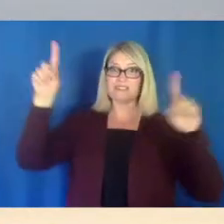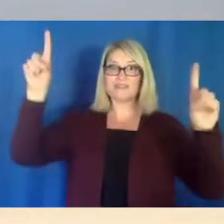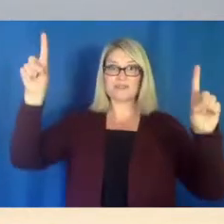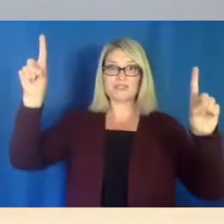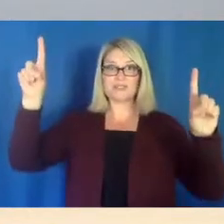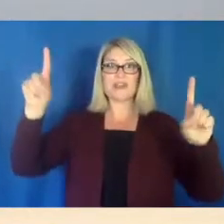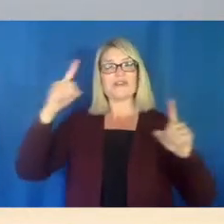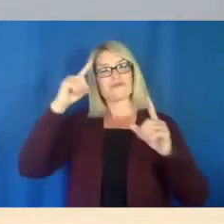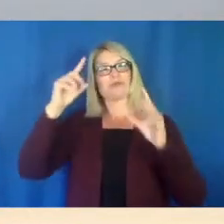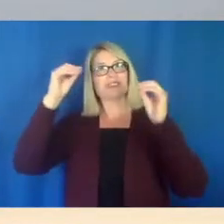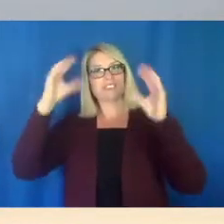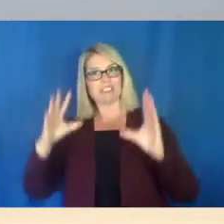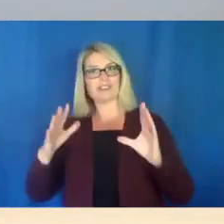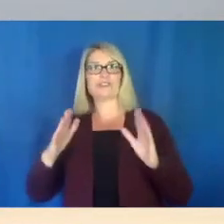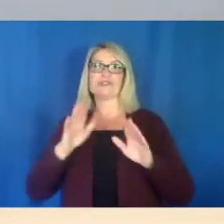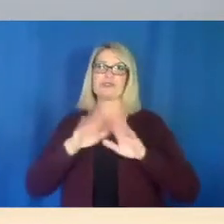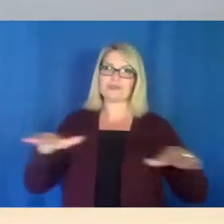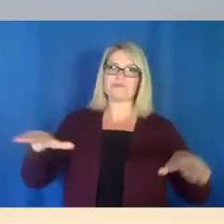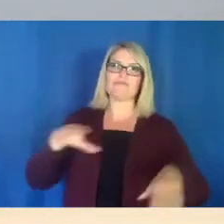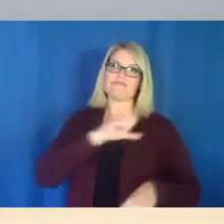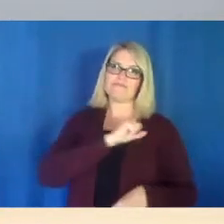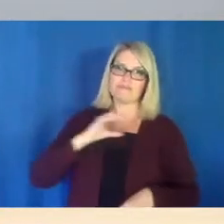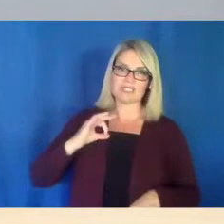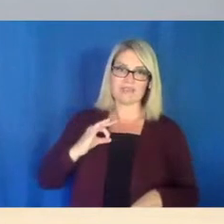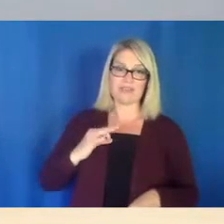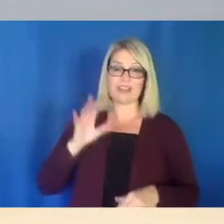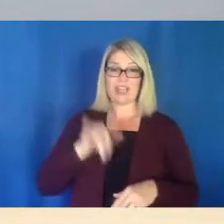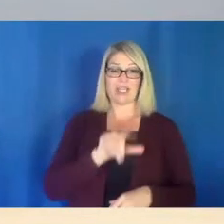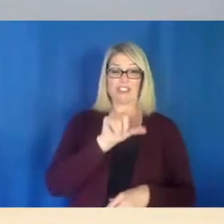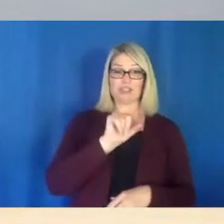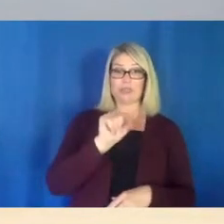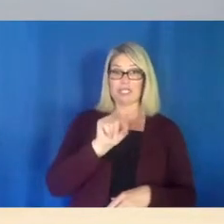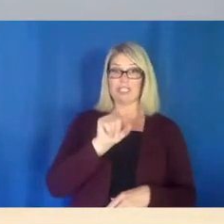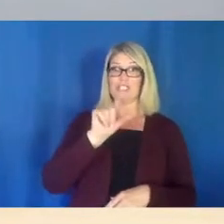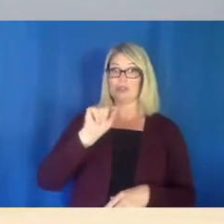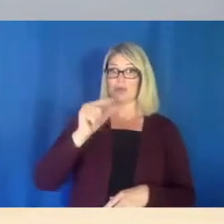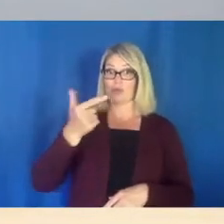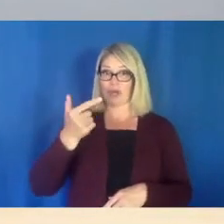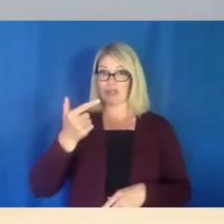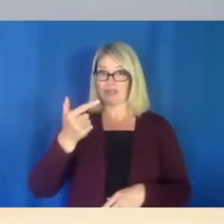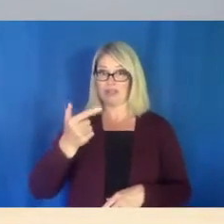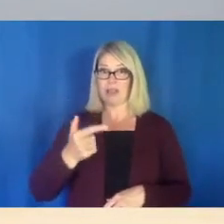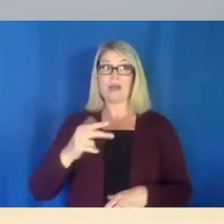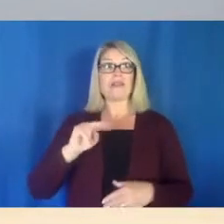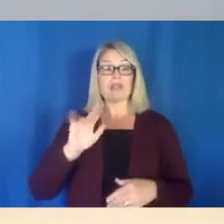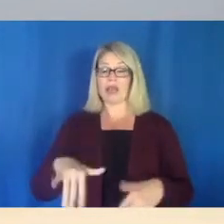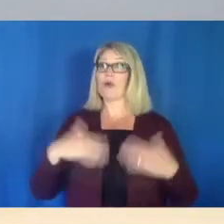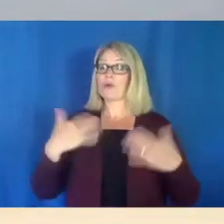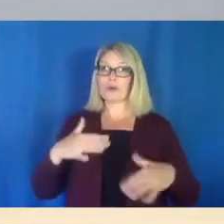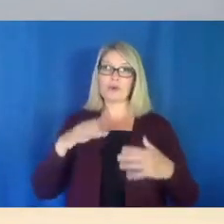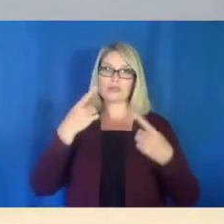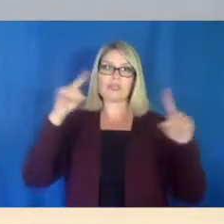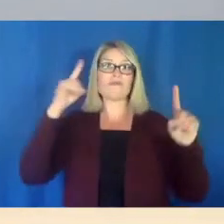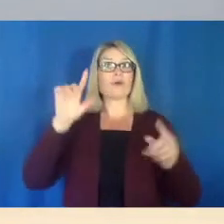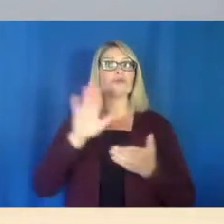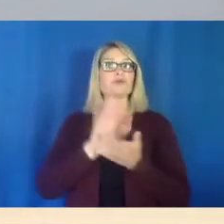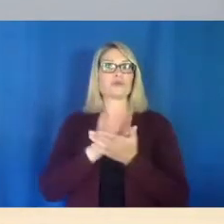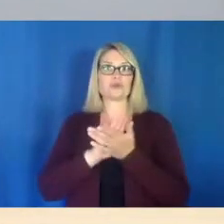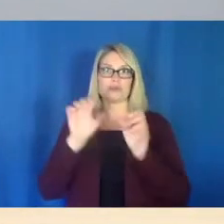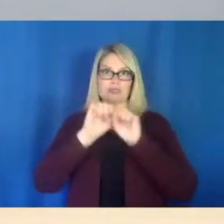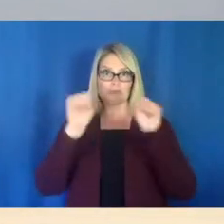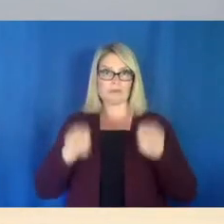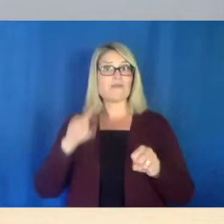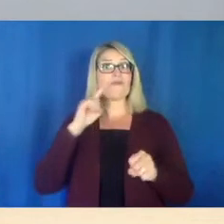and staff. The end of the 2020-21 school year in PEI is a monumental success for the education system, for students